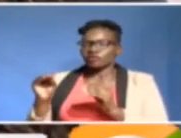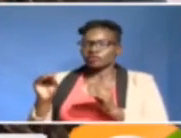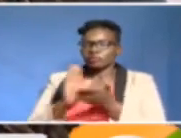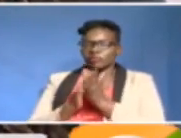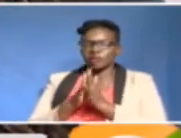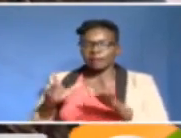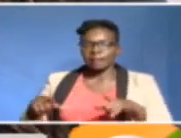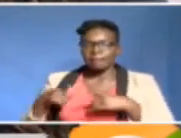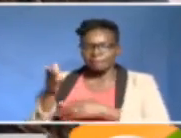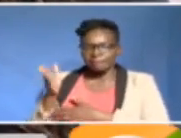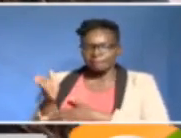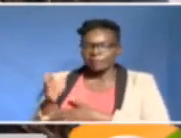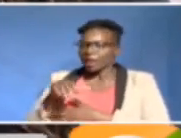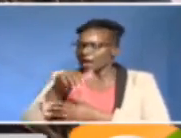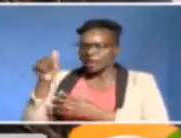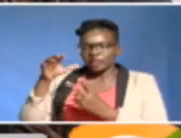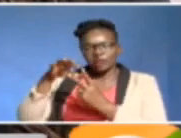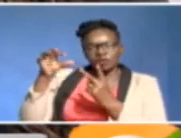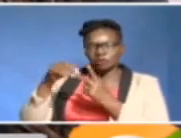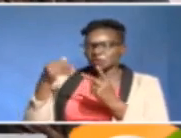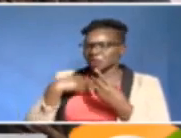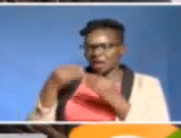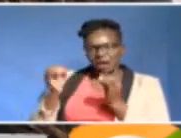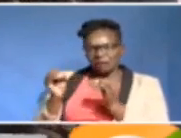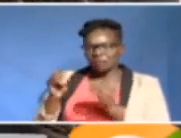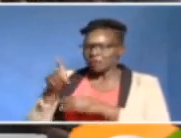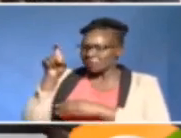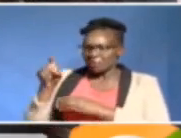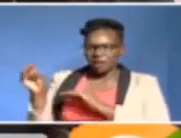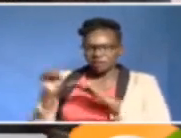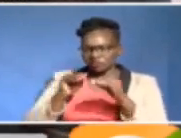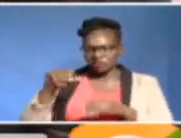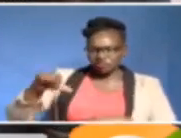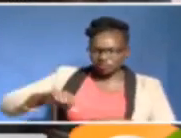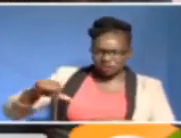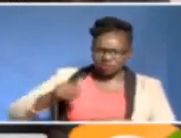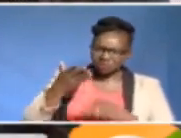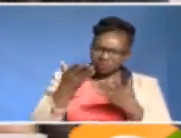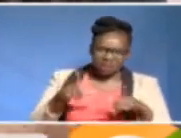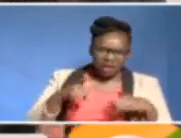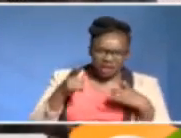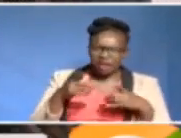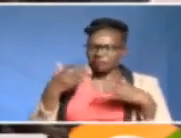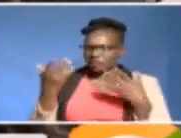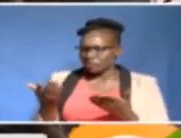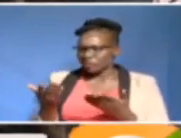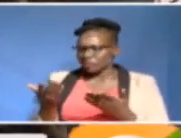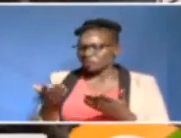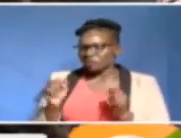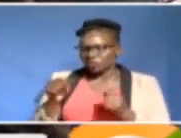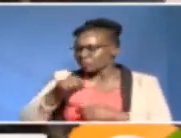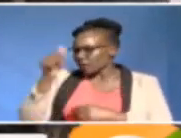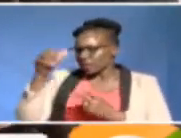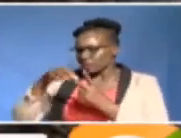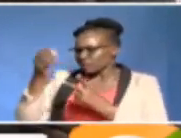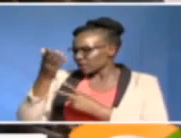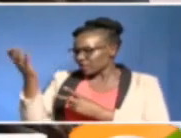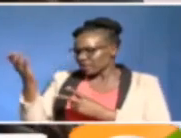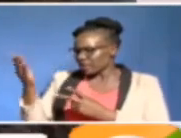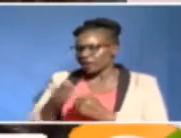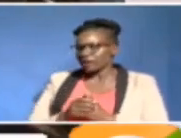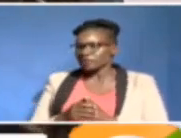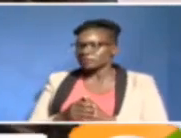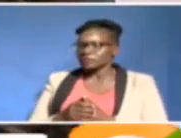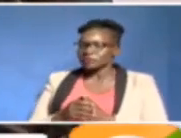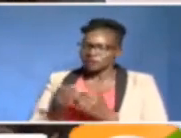other options? And, you know, are you considering, do I have to be in this life for the rest of my life, for instance? Would you want to get out?